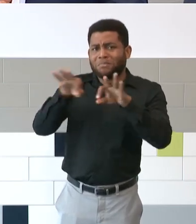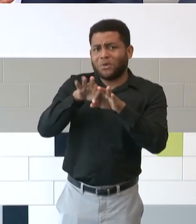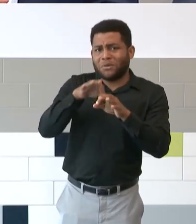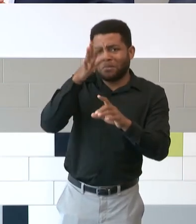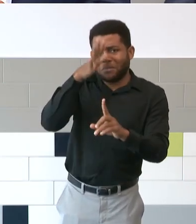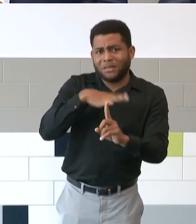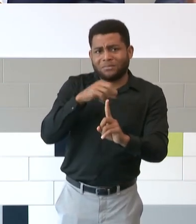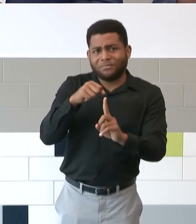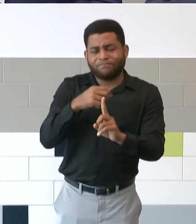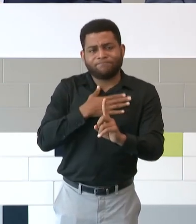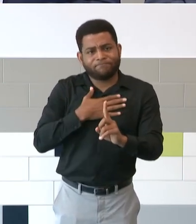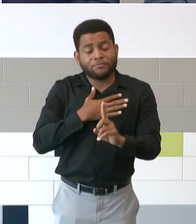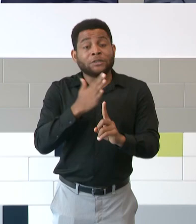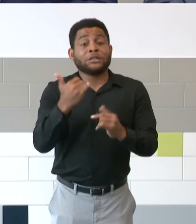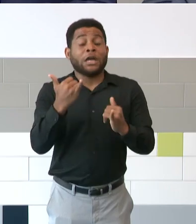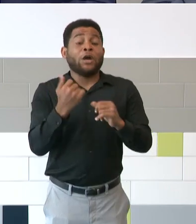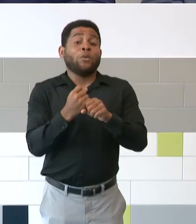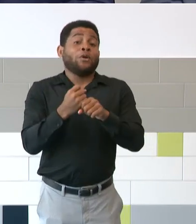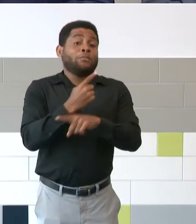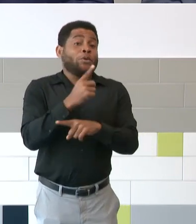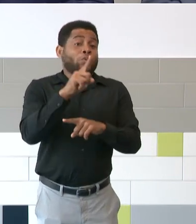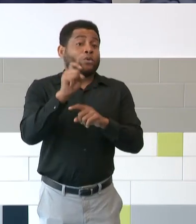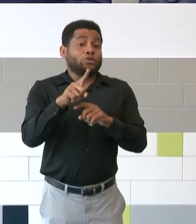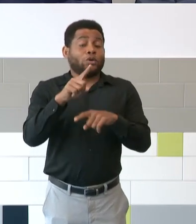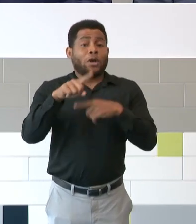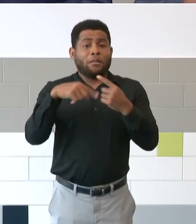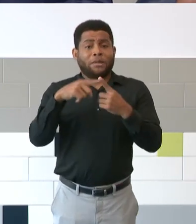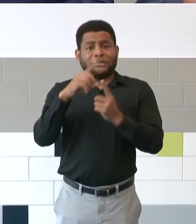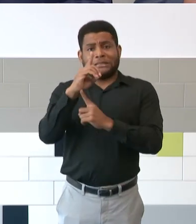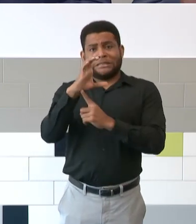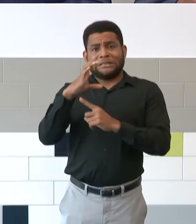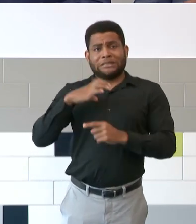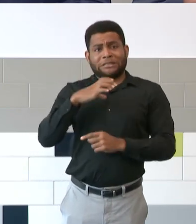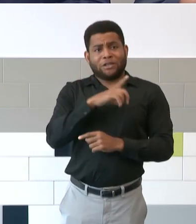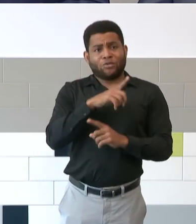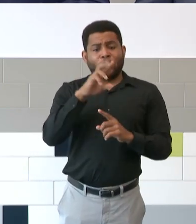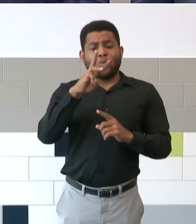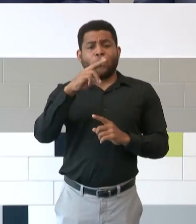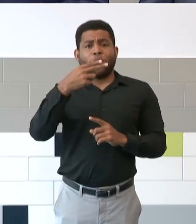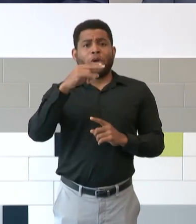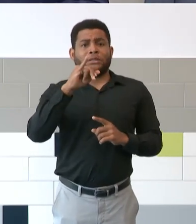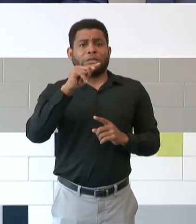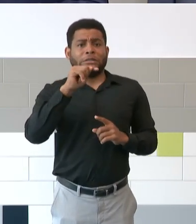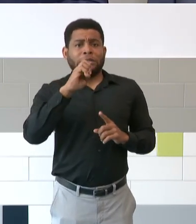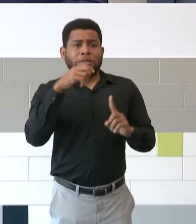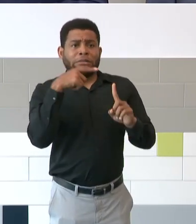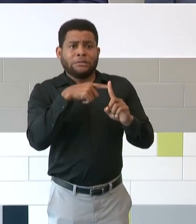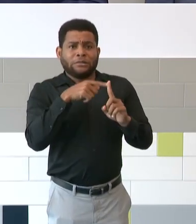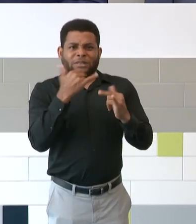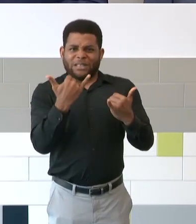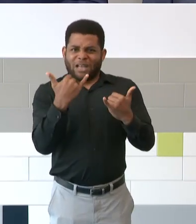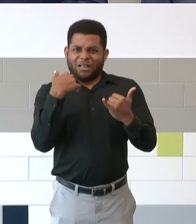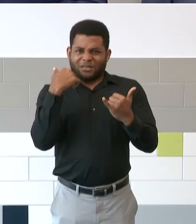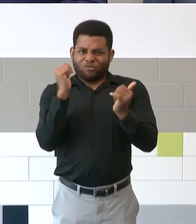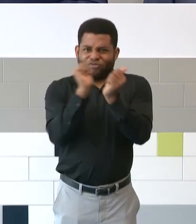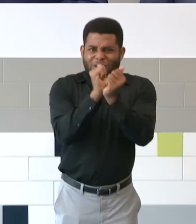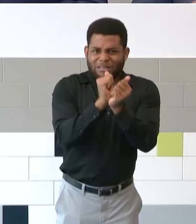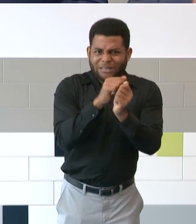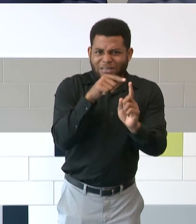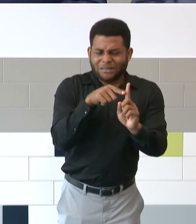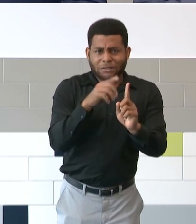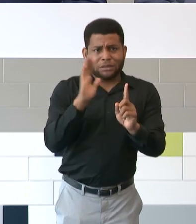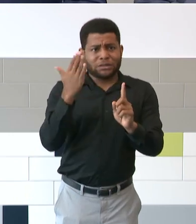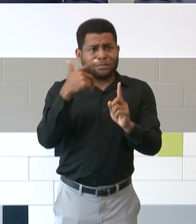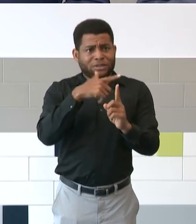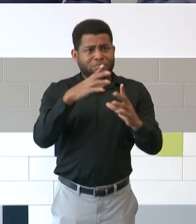Sunday. It just came down that he's charged with allegations of taking bribes to push contracts